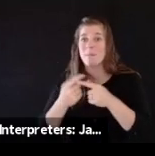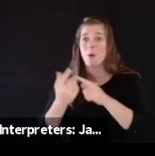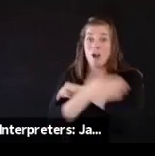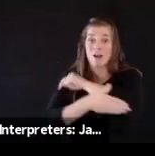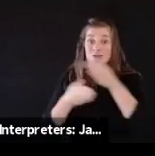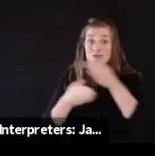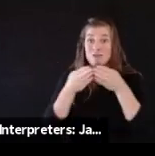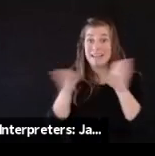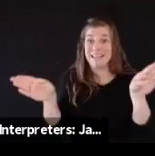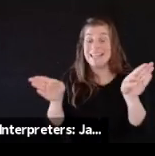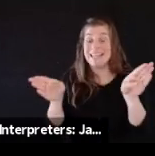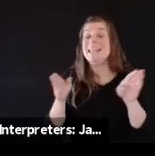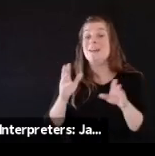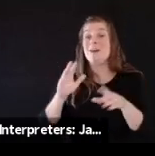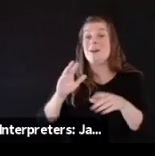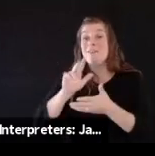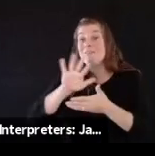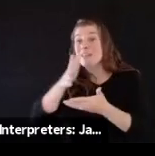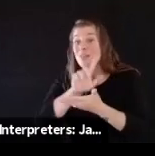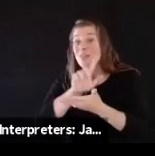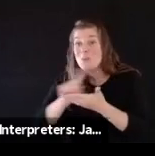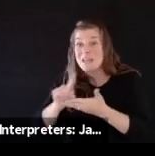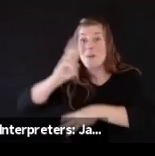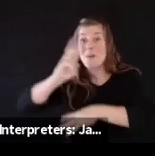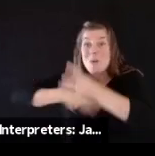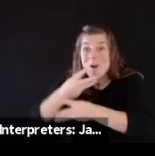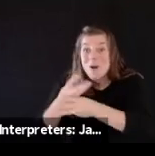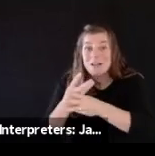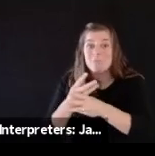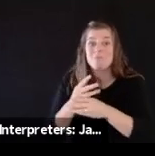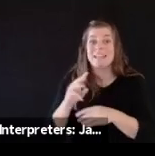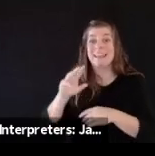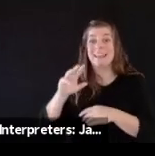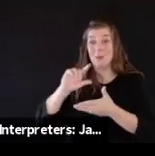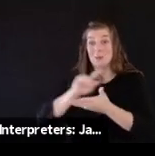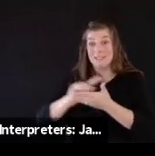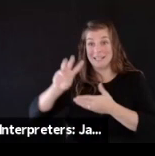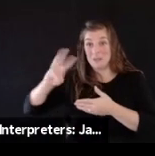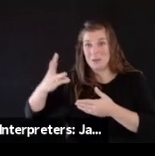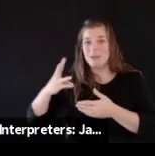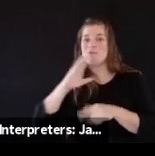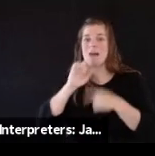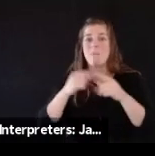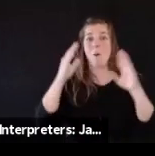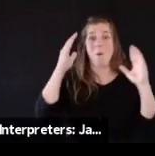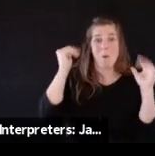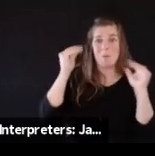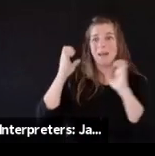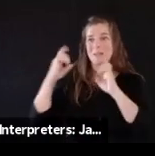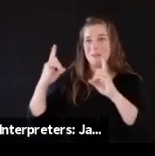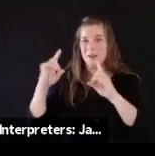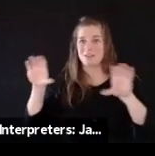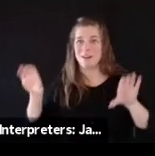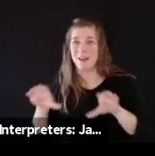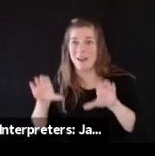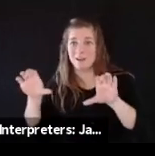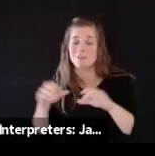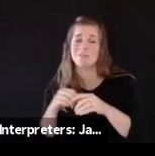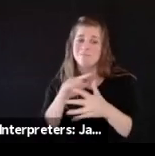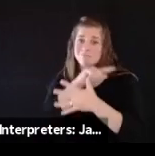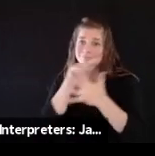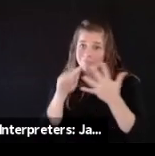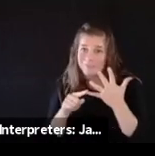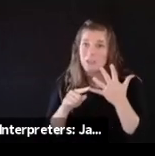Week 5 in their world. And week 6 with hope, education, and action. So the key program components are